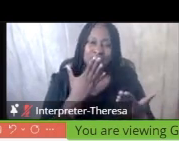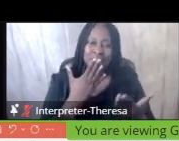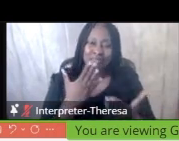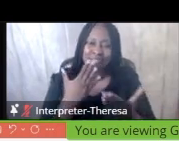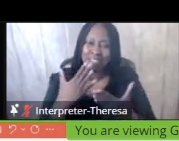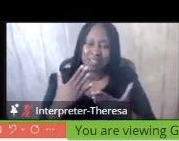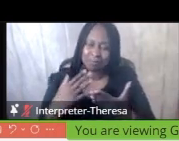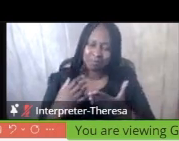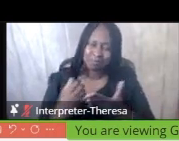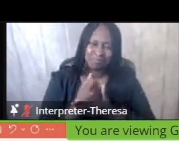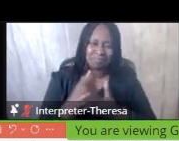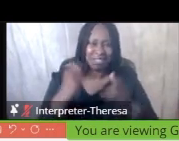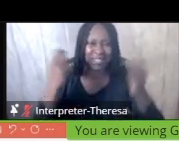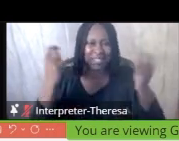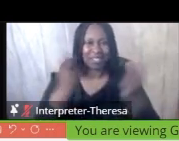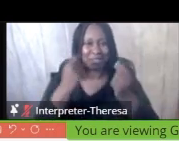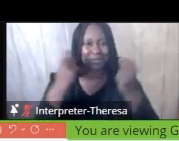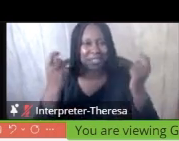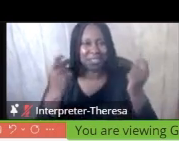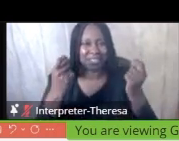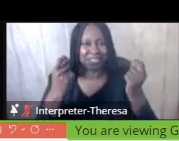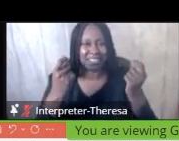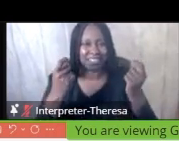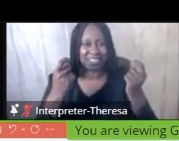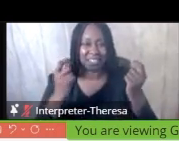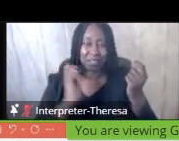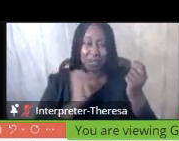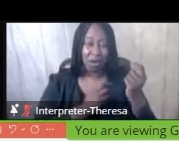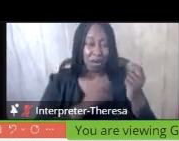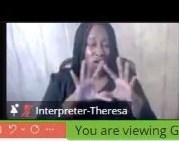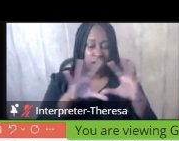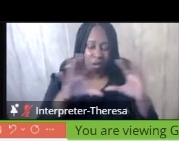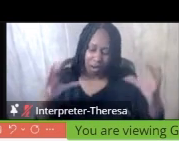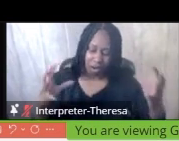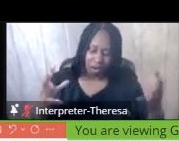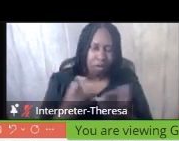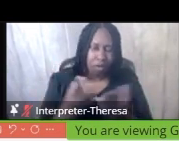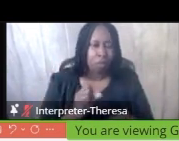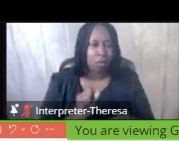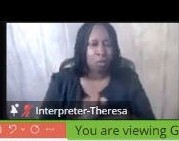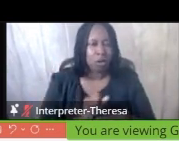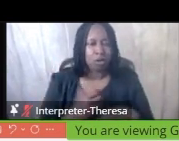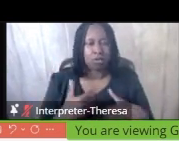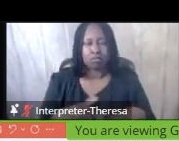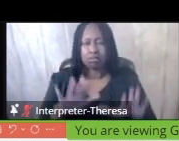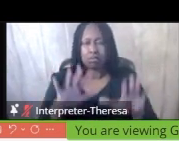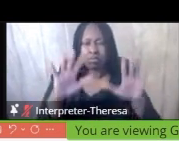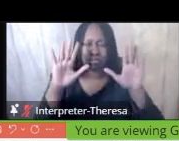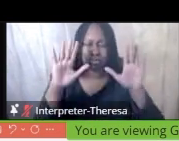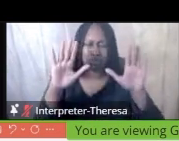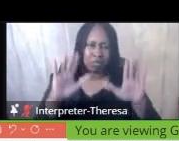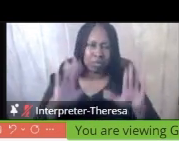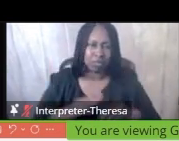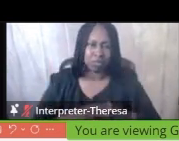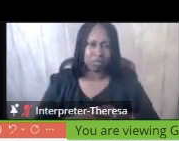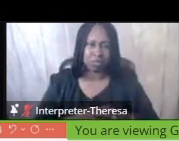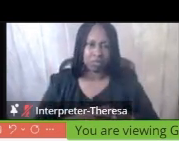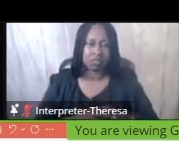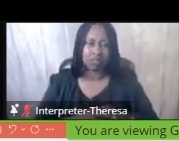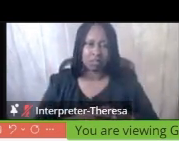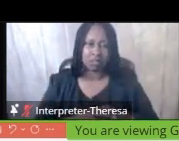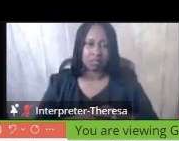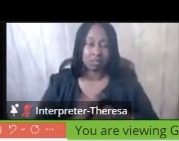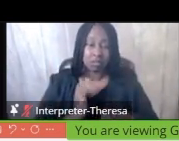because this is an incredible body of work, and this will fuel the future